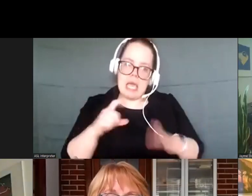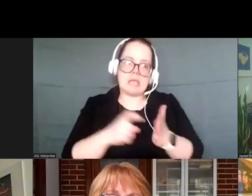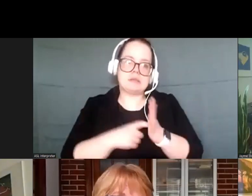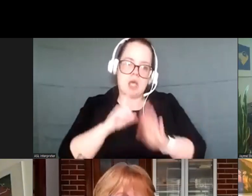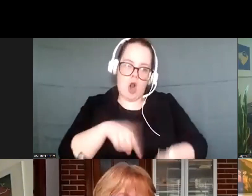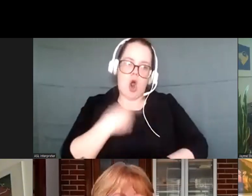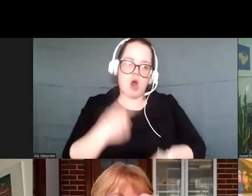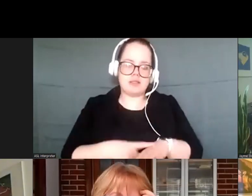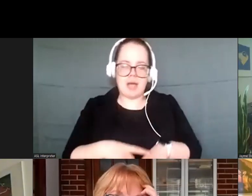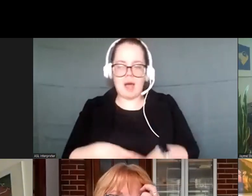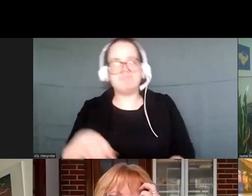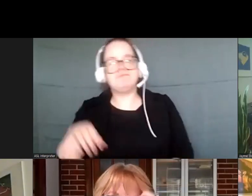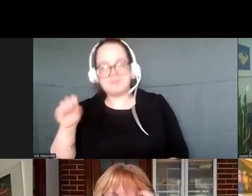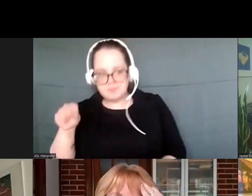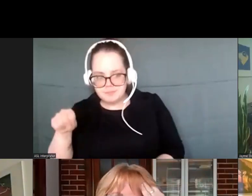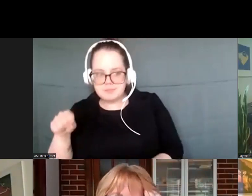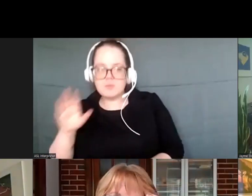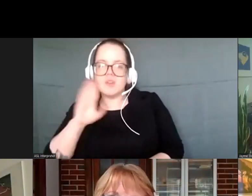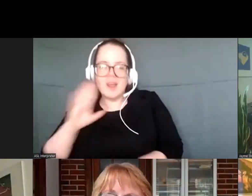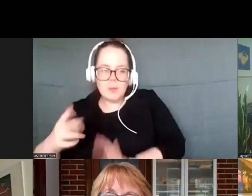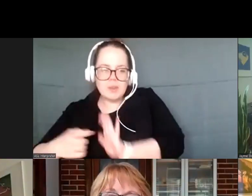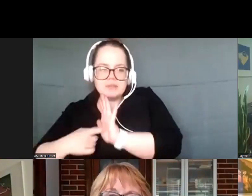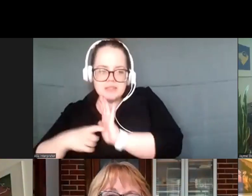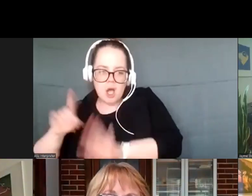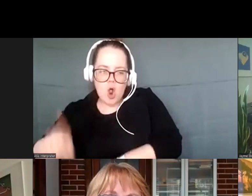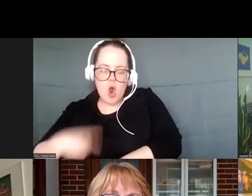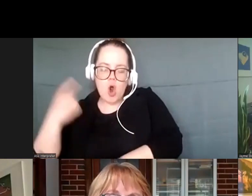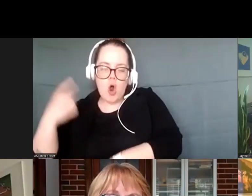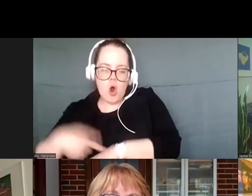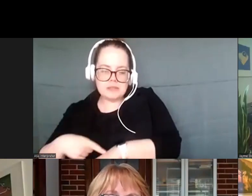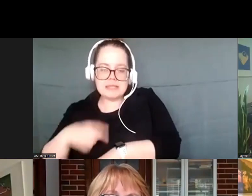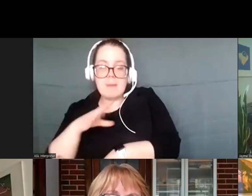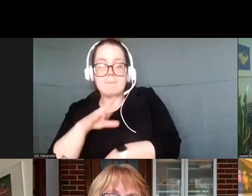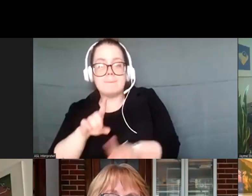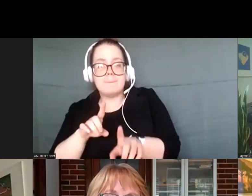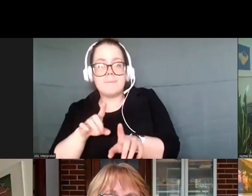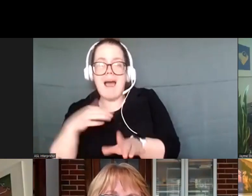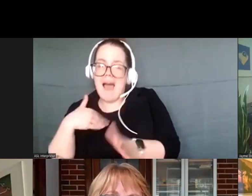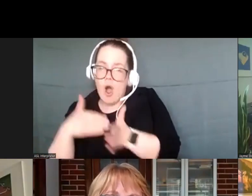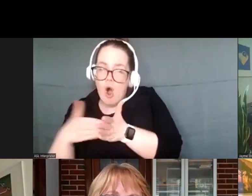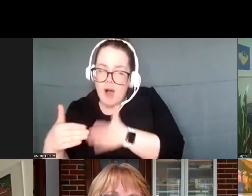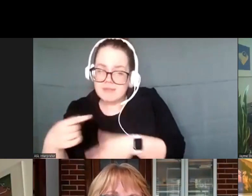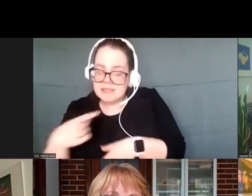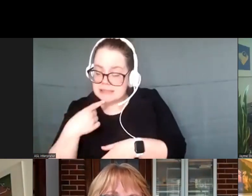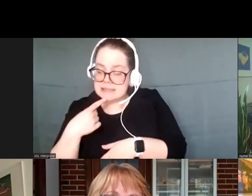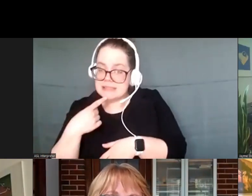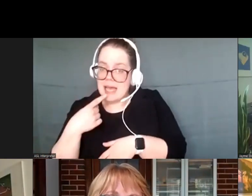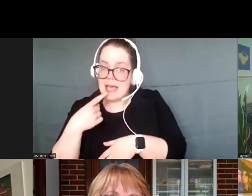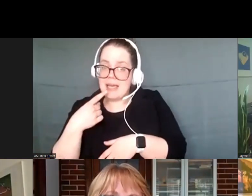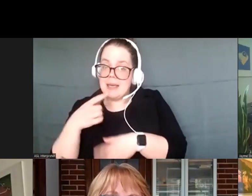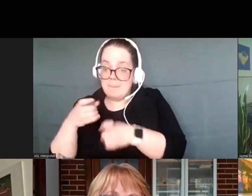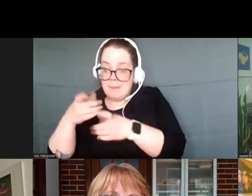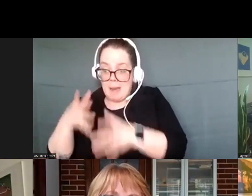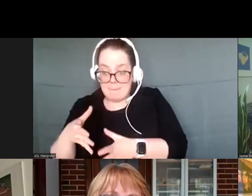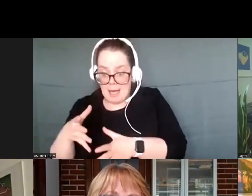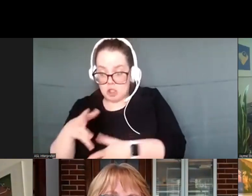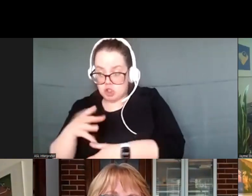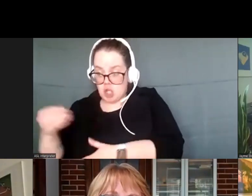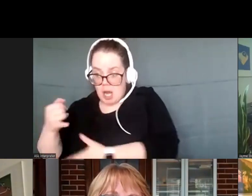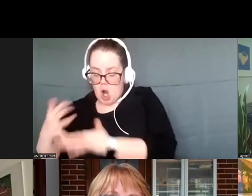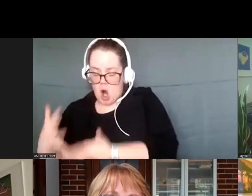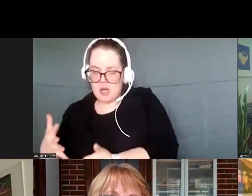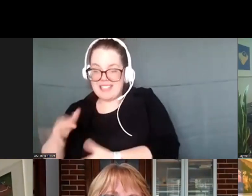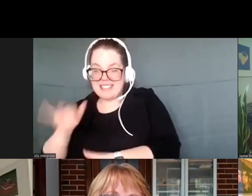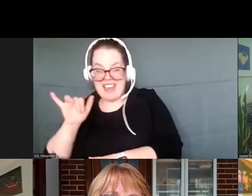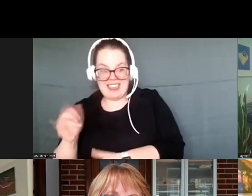often say that being a manager to an artist is as close to a marriage, and I am married,